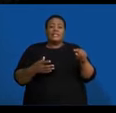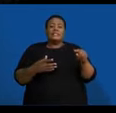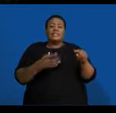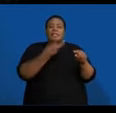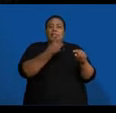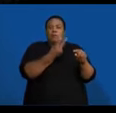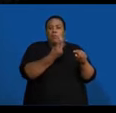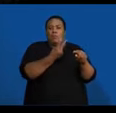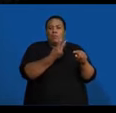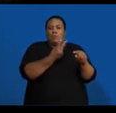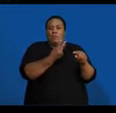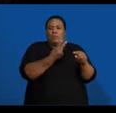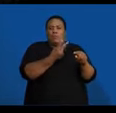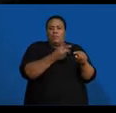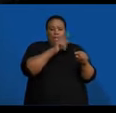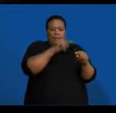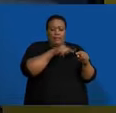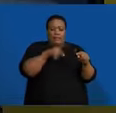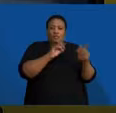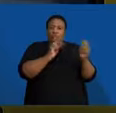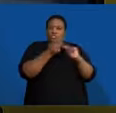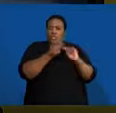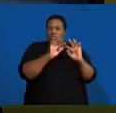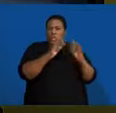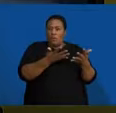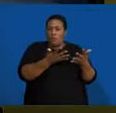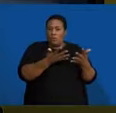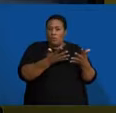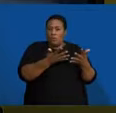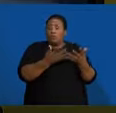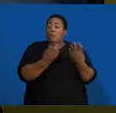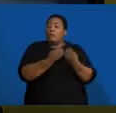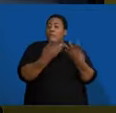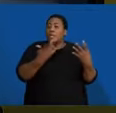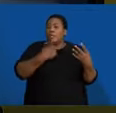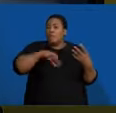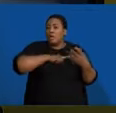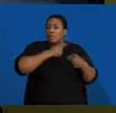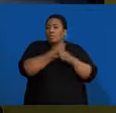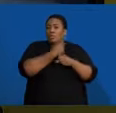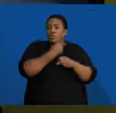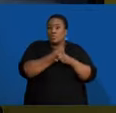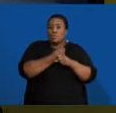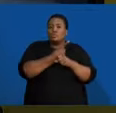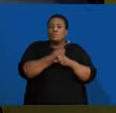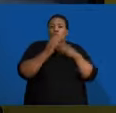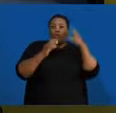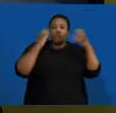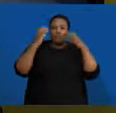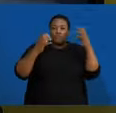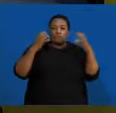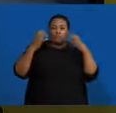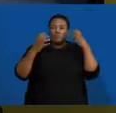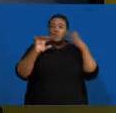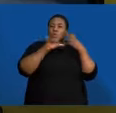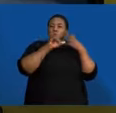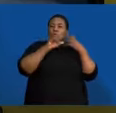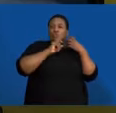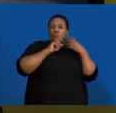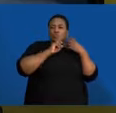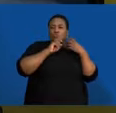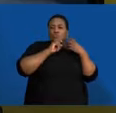you change it? Now, there's three of them. A lot of us, we are always normally confused as to which one to use. What